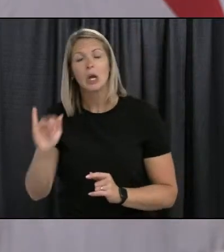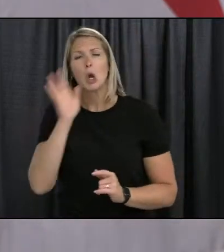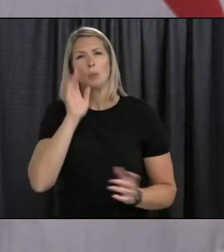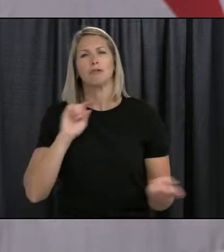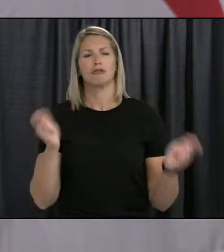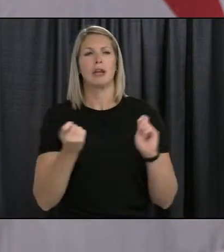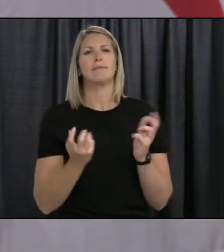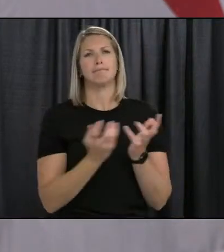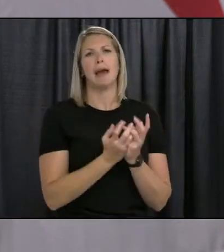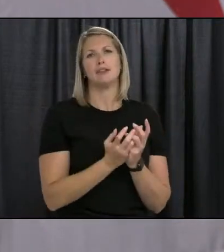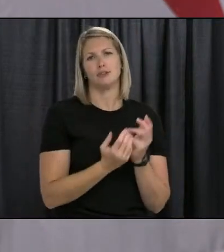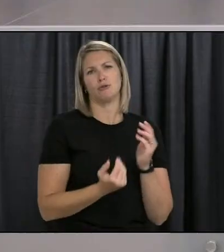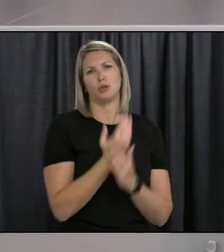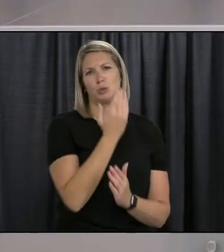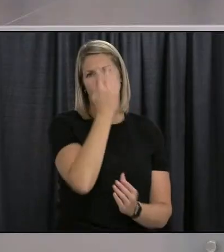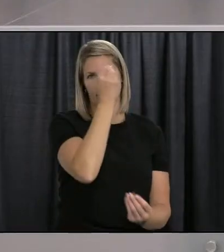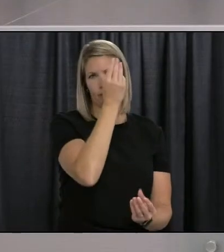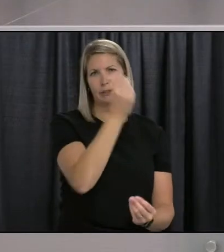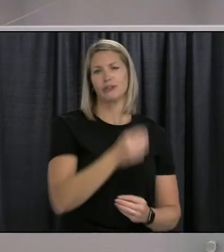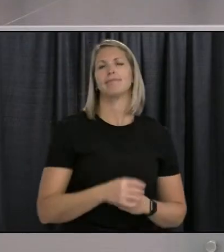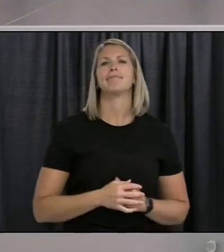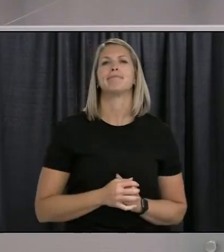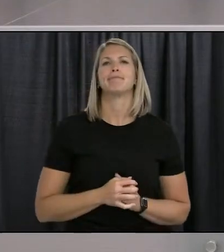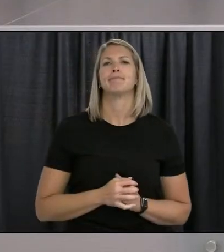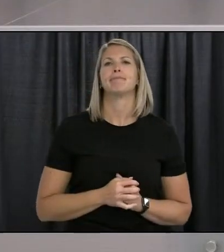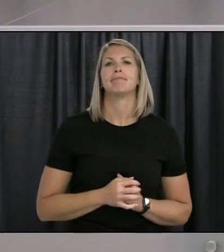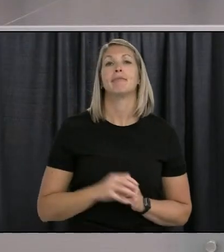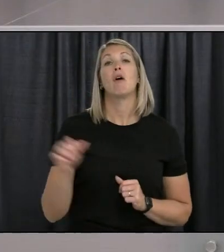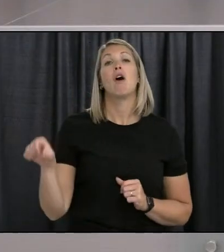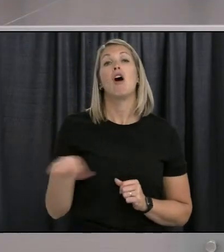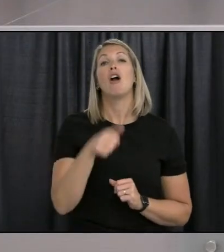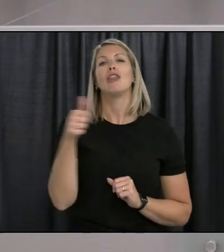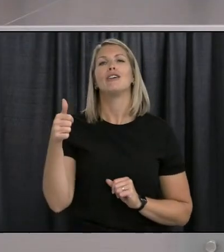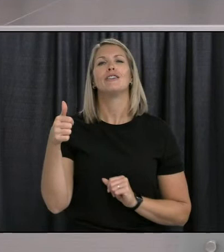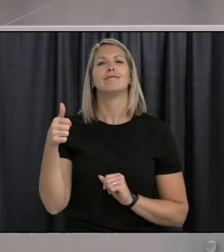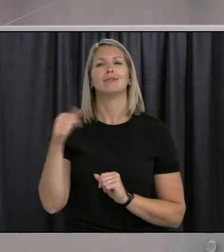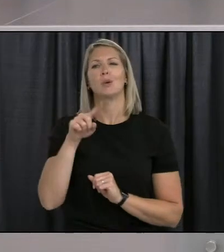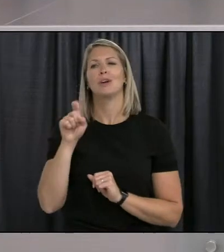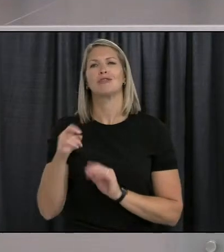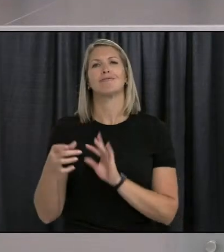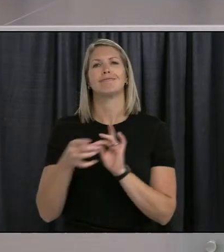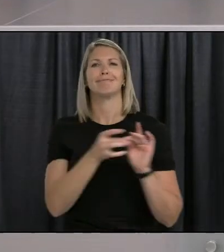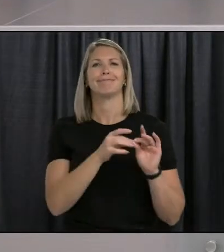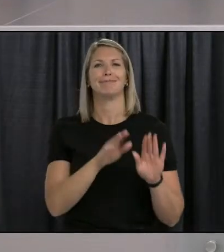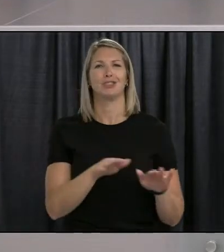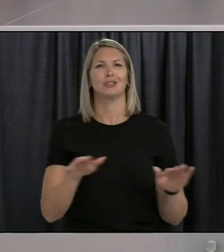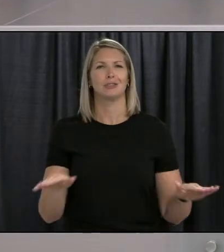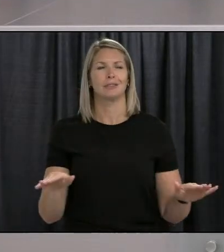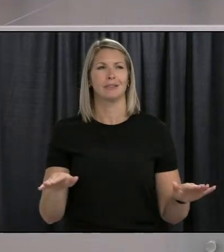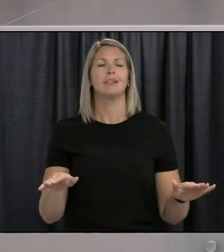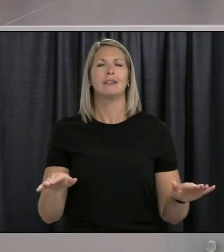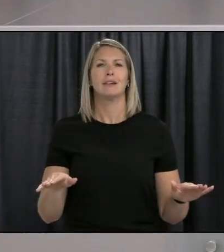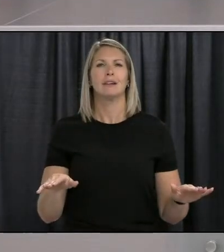Okay, thank you. And on the topic of children as well, some rotational